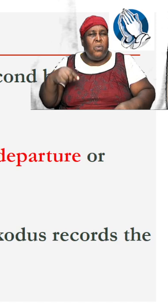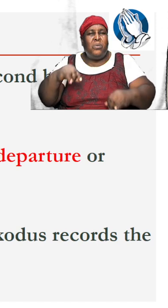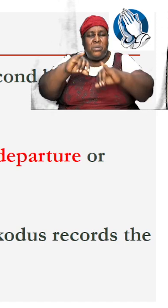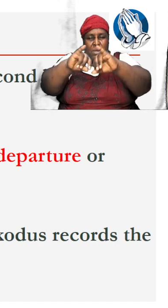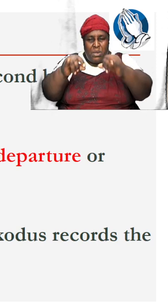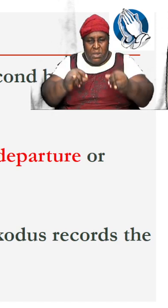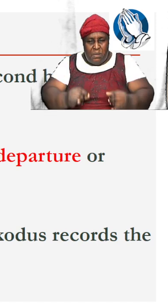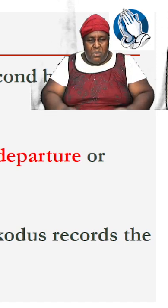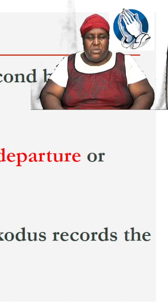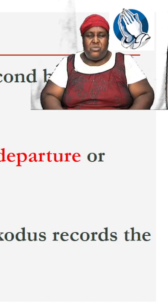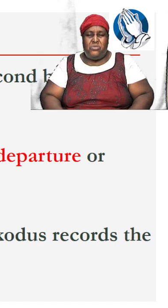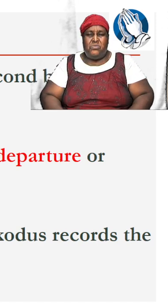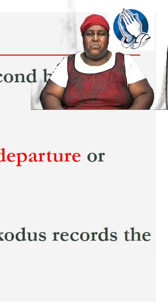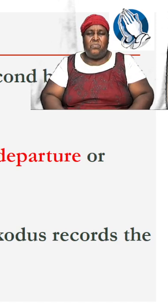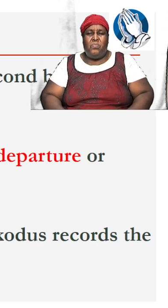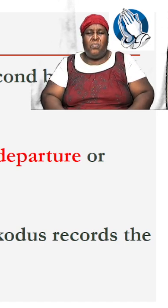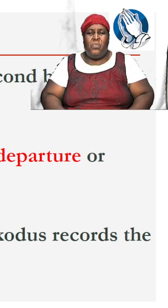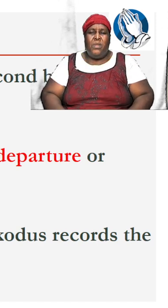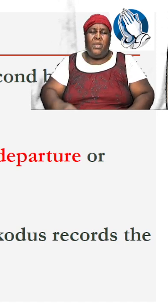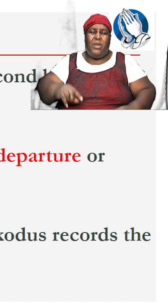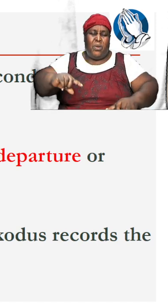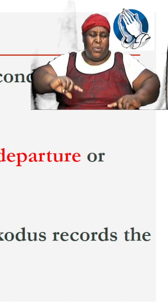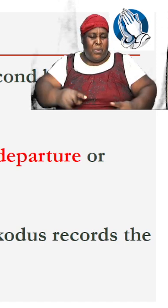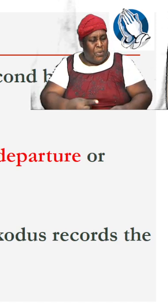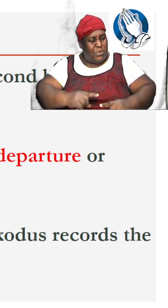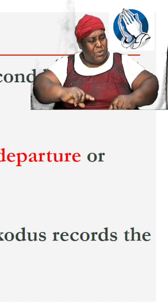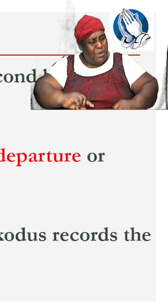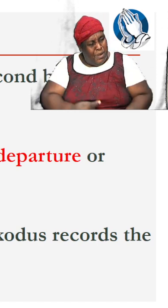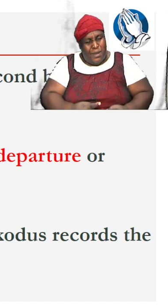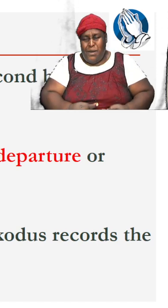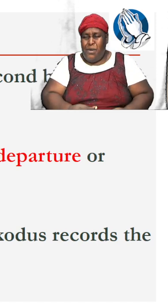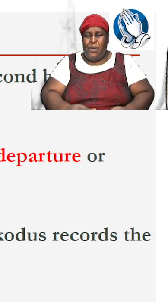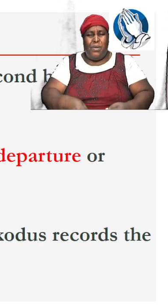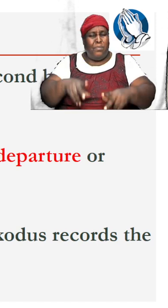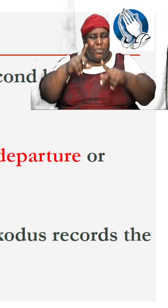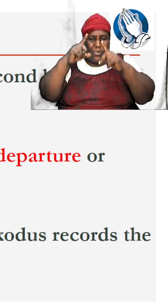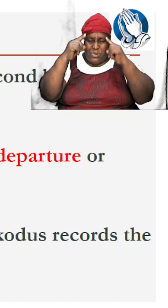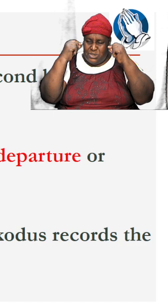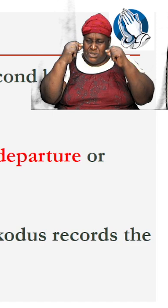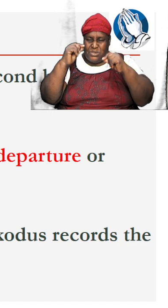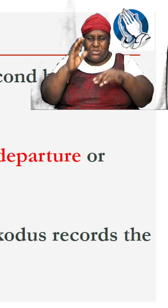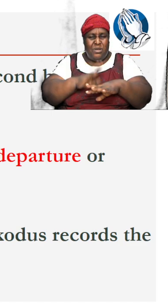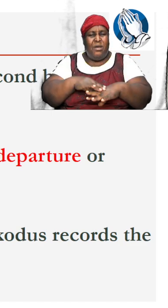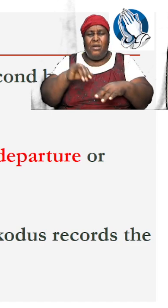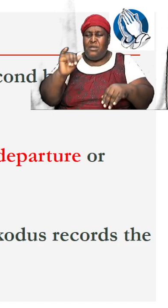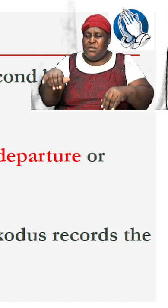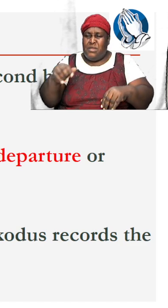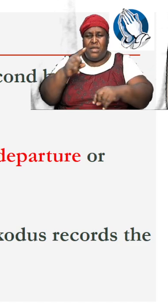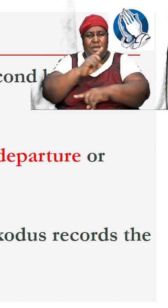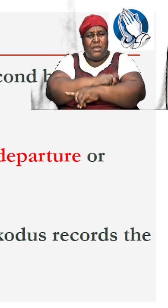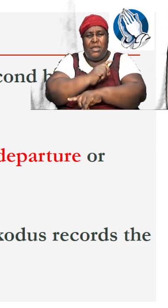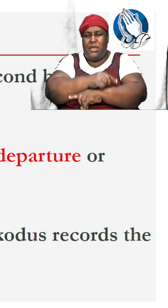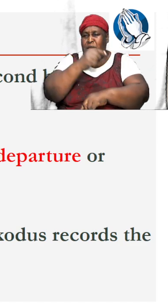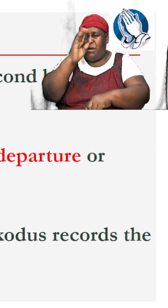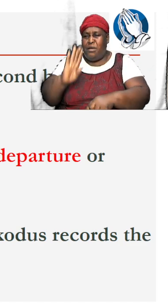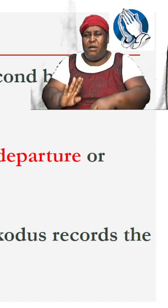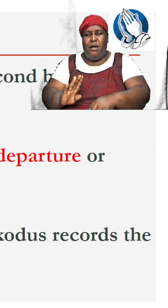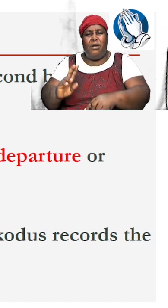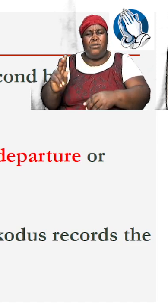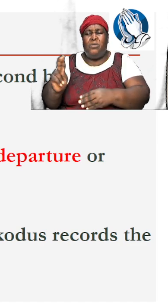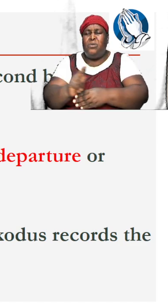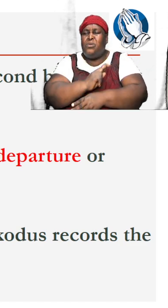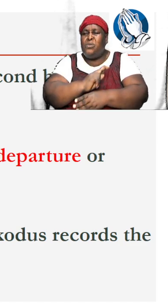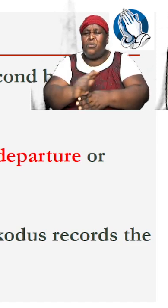God. And it hurt him, because we know what happened, that on that day God used, as it were, the Levites to